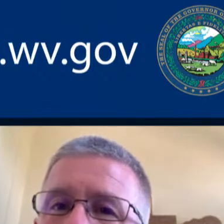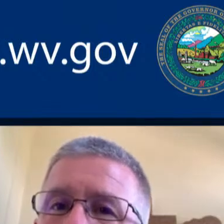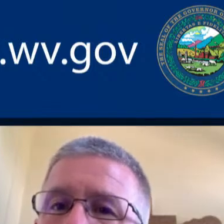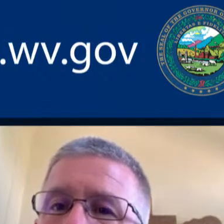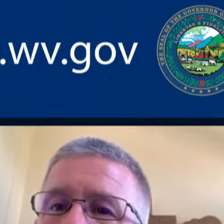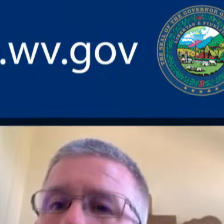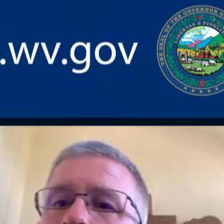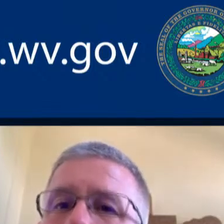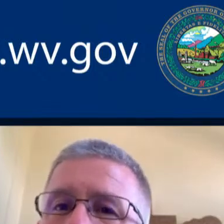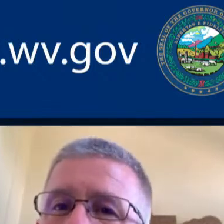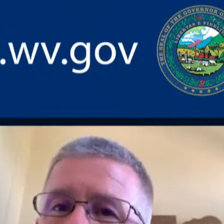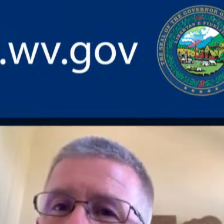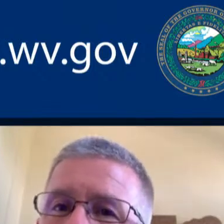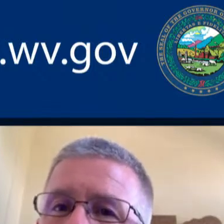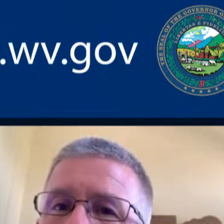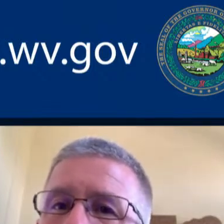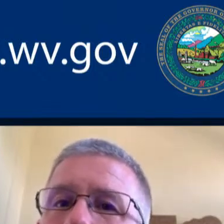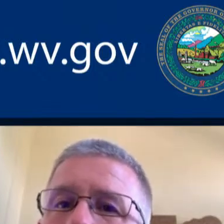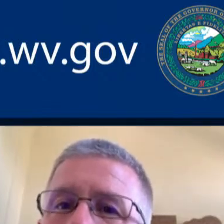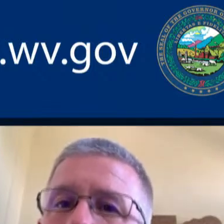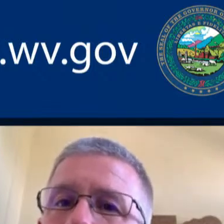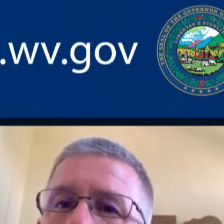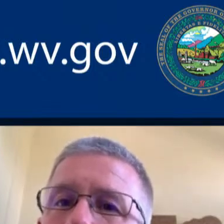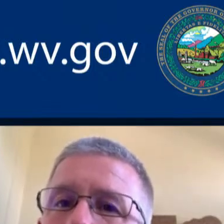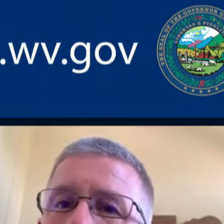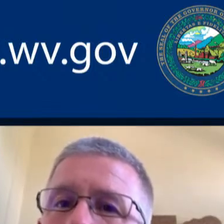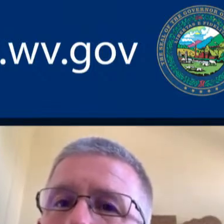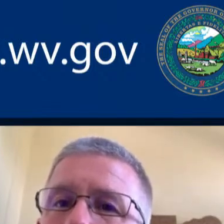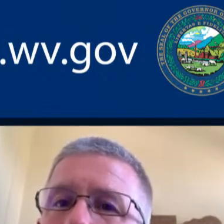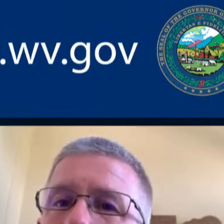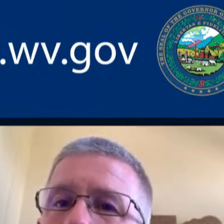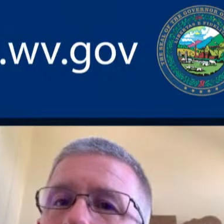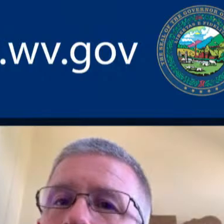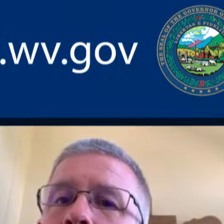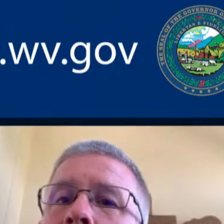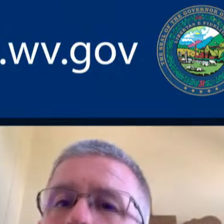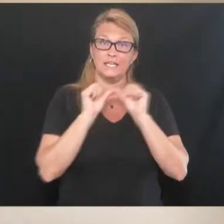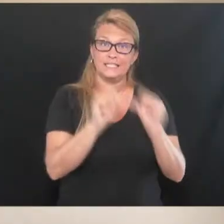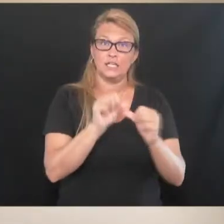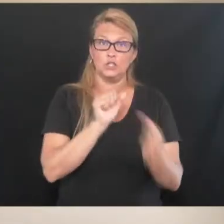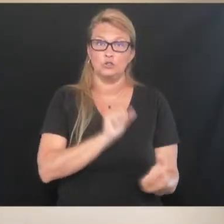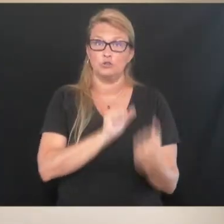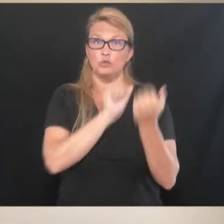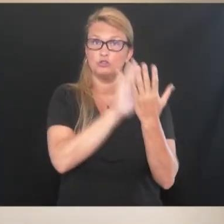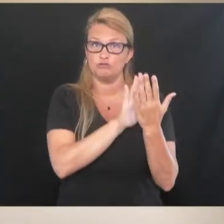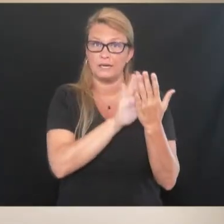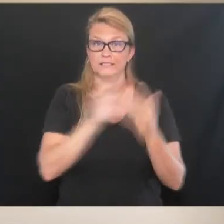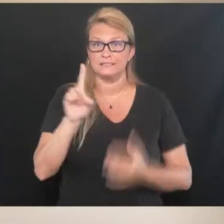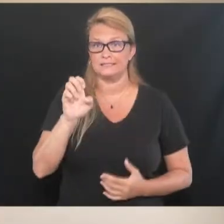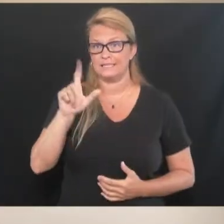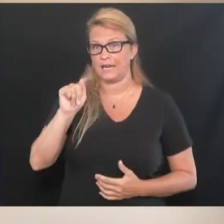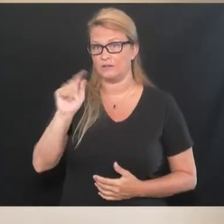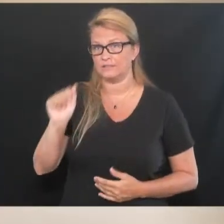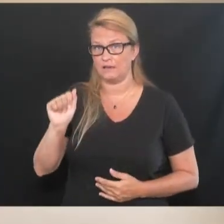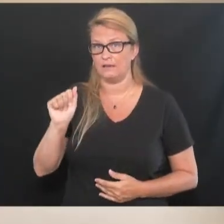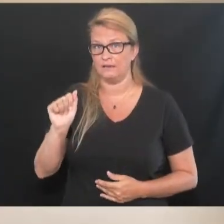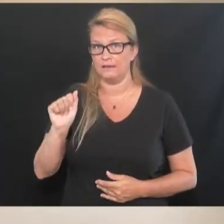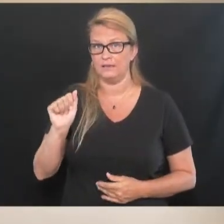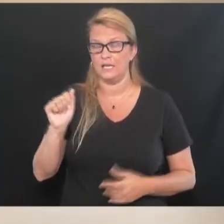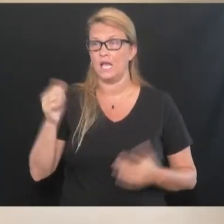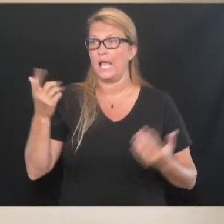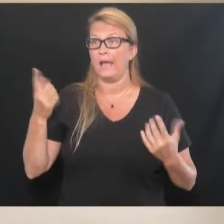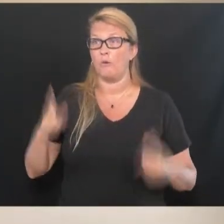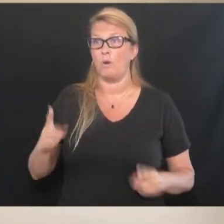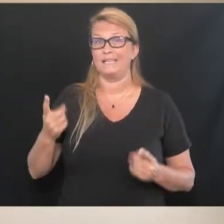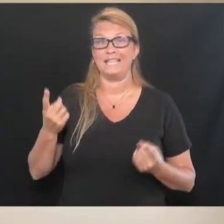West Virginians to get vaccinated so that we can continue to address the Delta variant, but what is coming behind